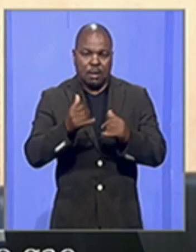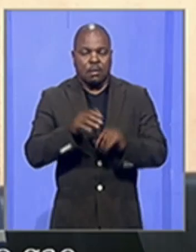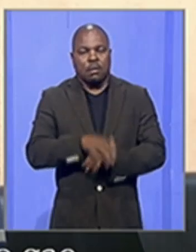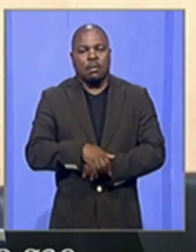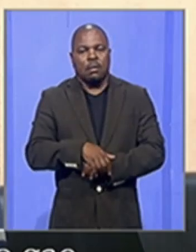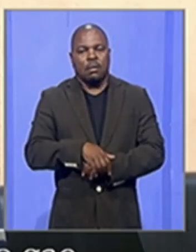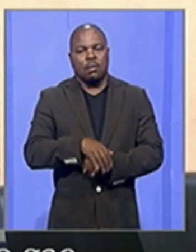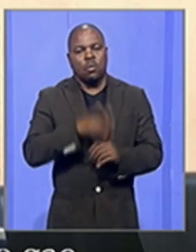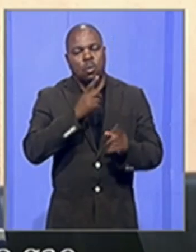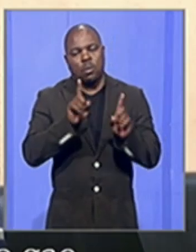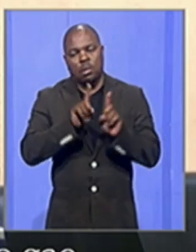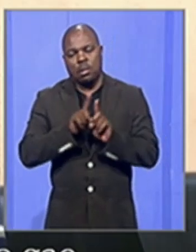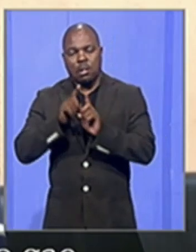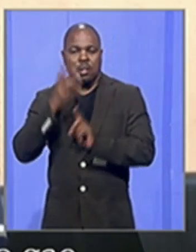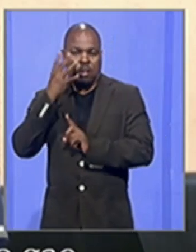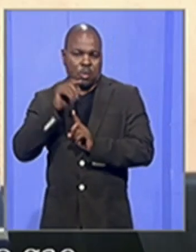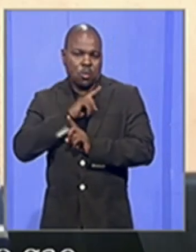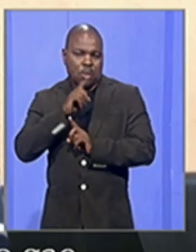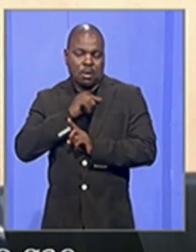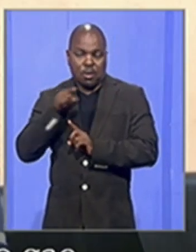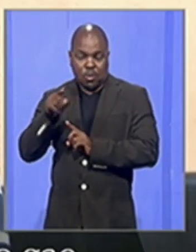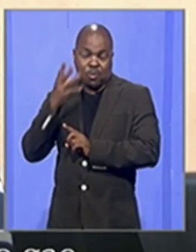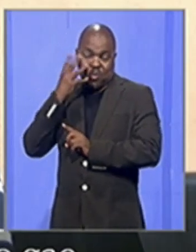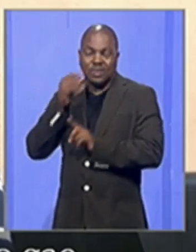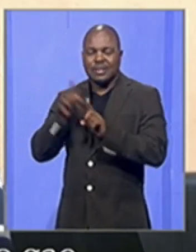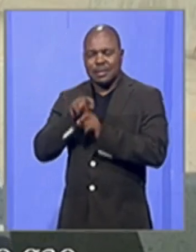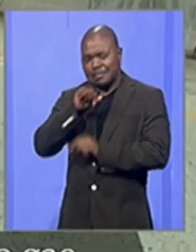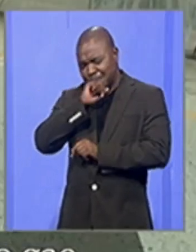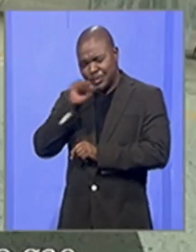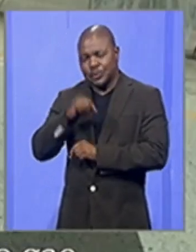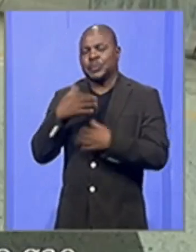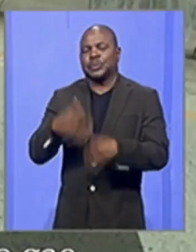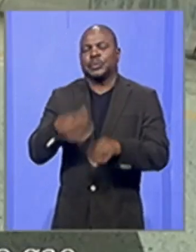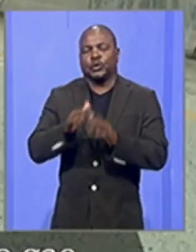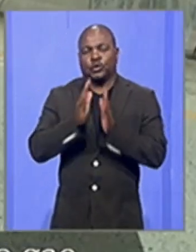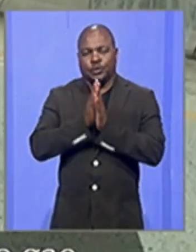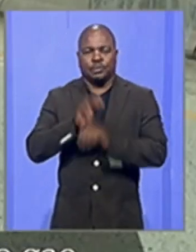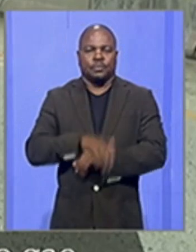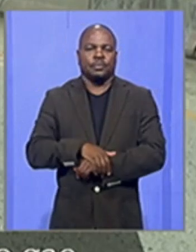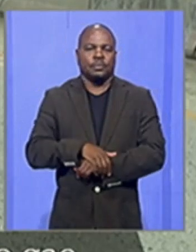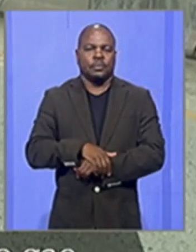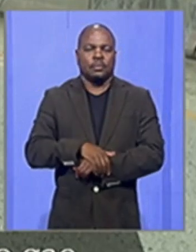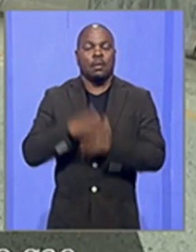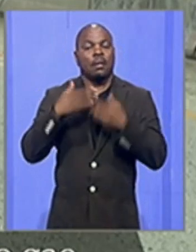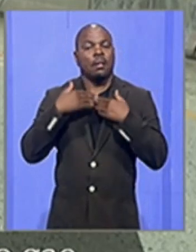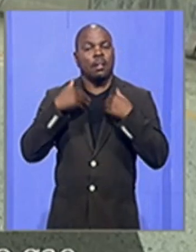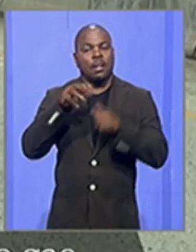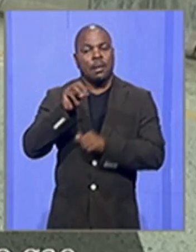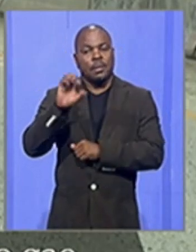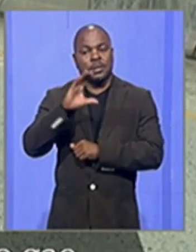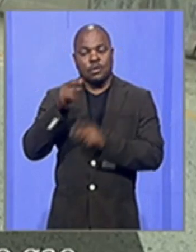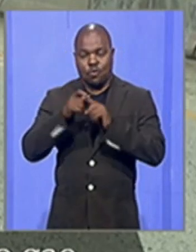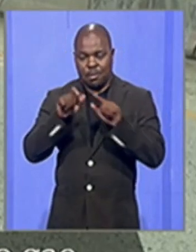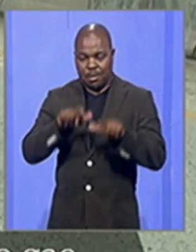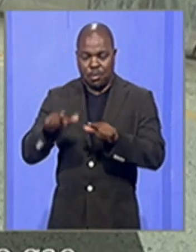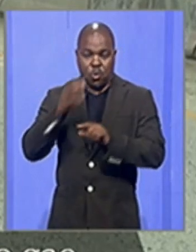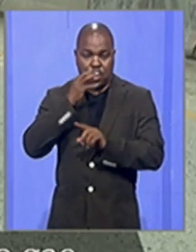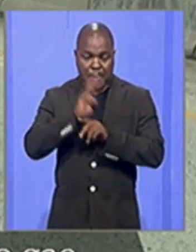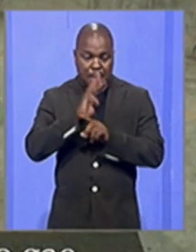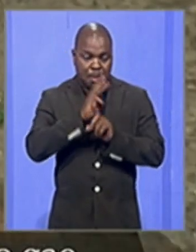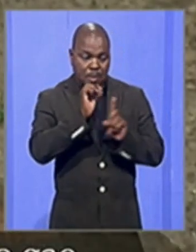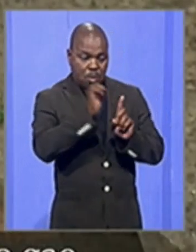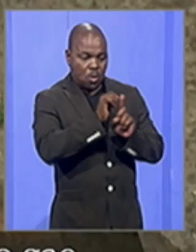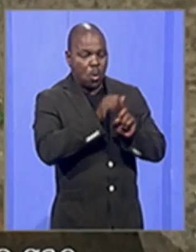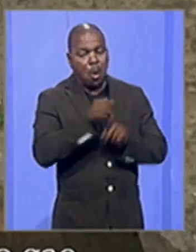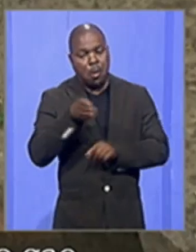thata le nkukwa go ka nkukwa go le ke motho wa rata kereke thata. Mokurutamaga wa boitekanelo kwa Limpopo a re mmagwe ngwana o